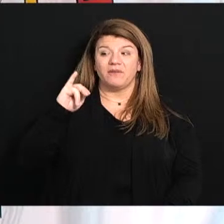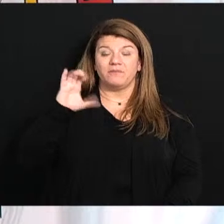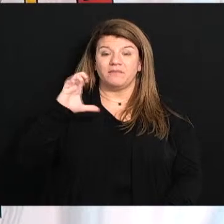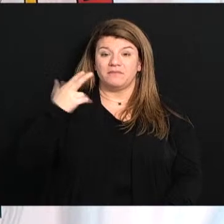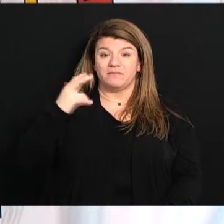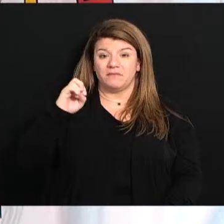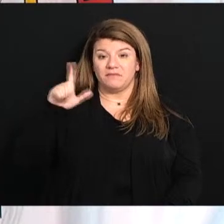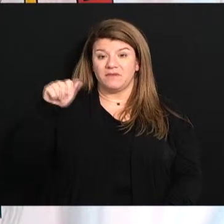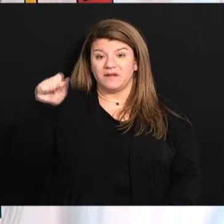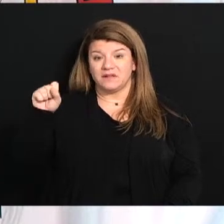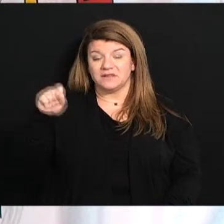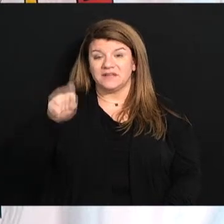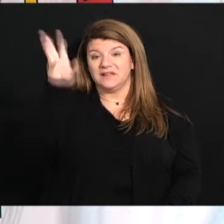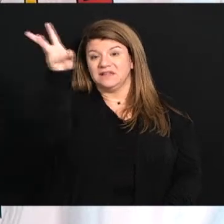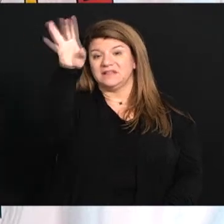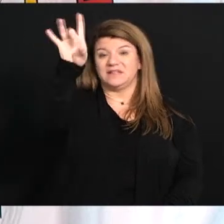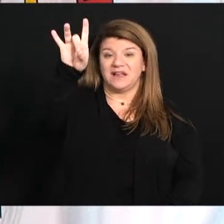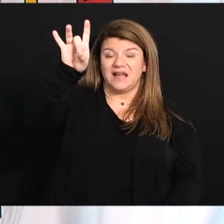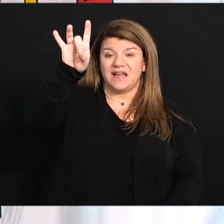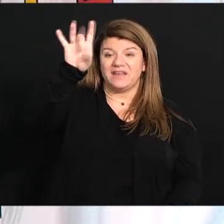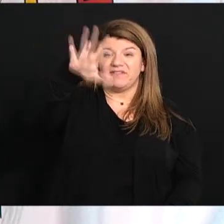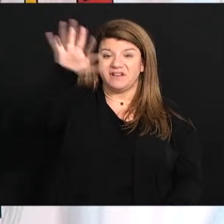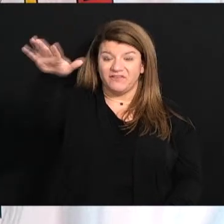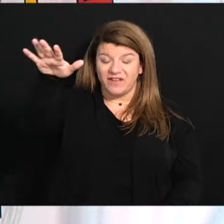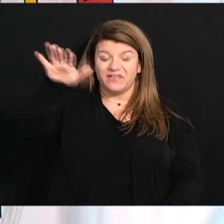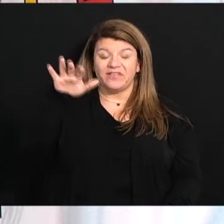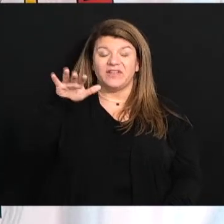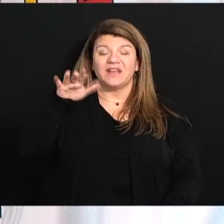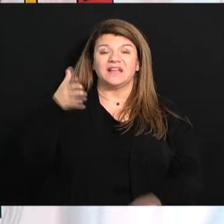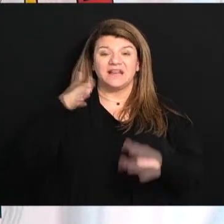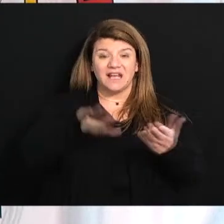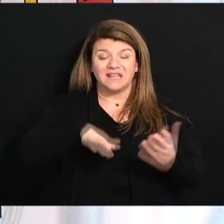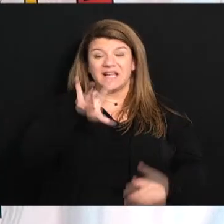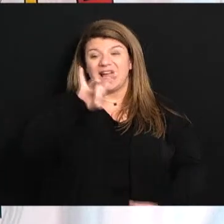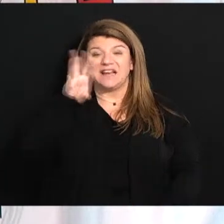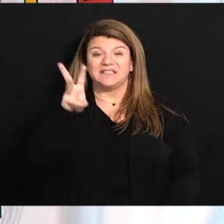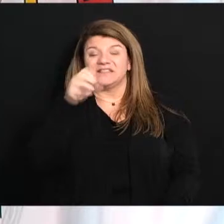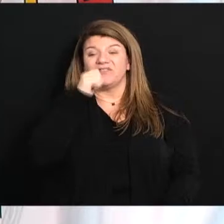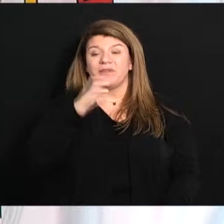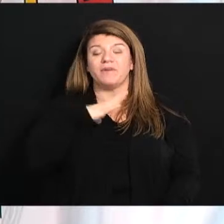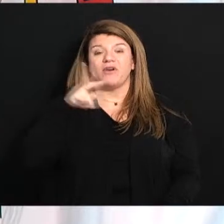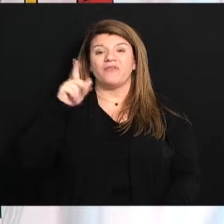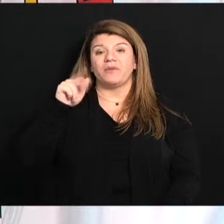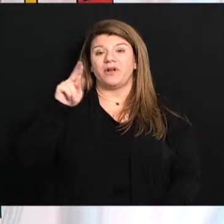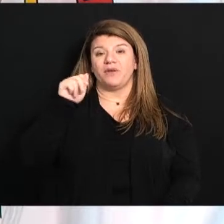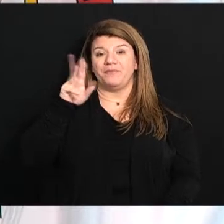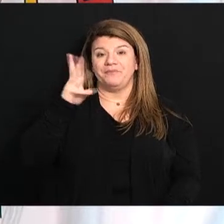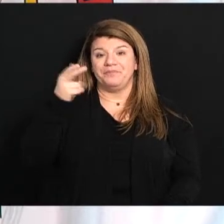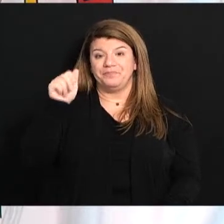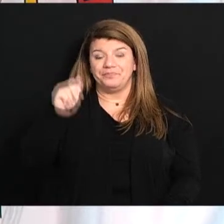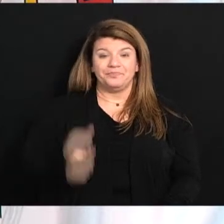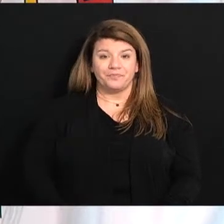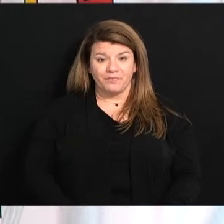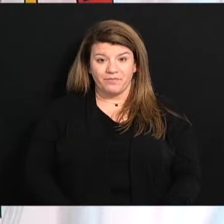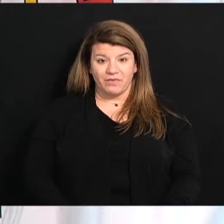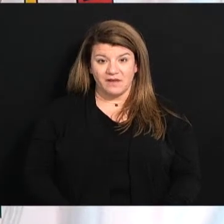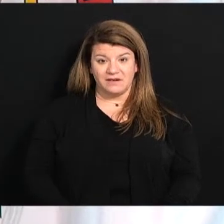County. The 6,855th death in West Virginia is an 86-year-old female from Kanawha County.